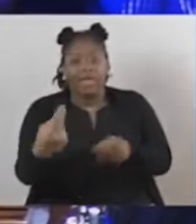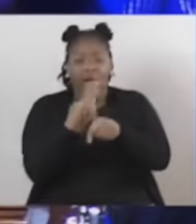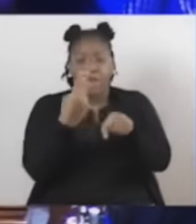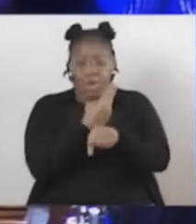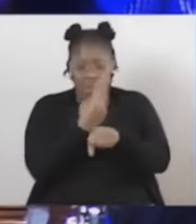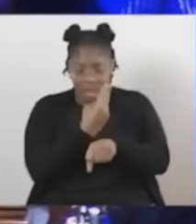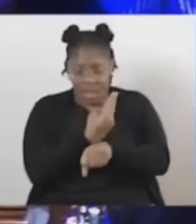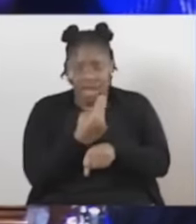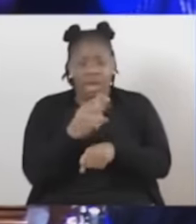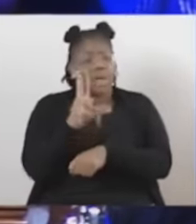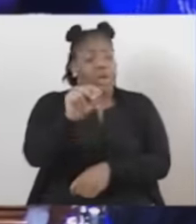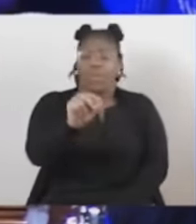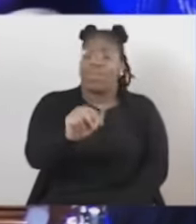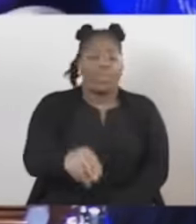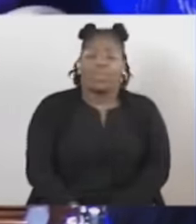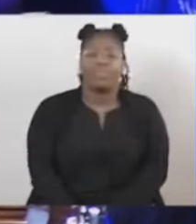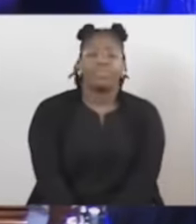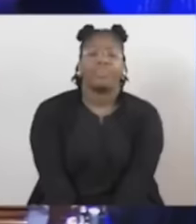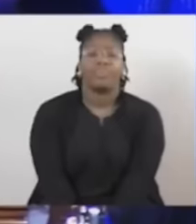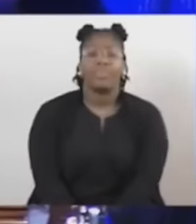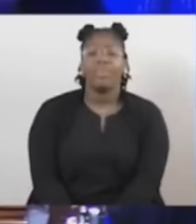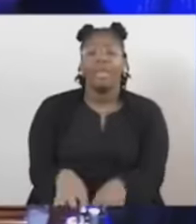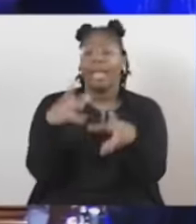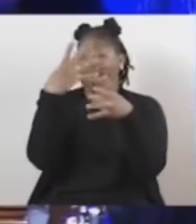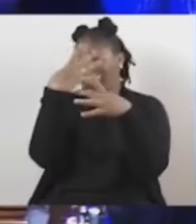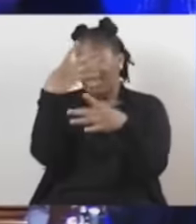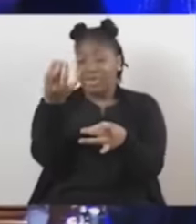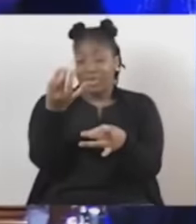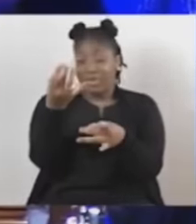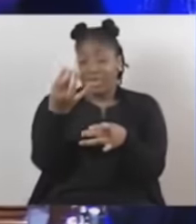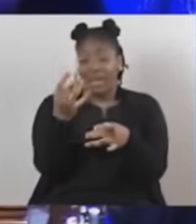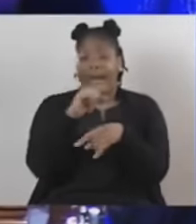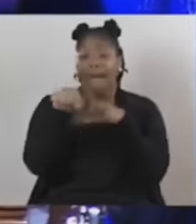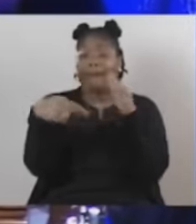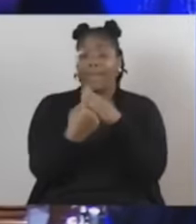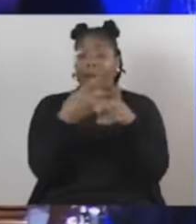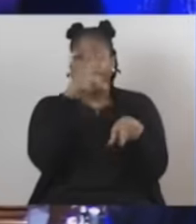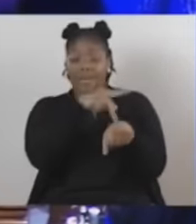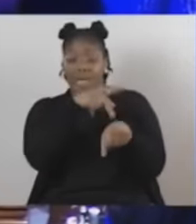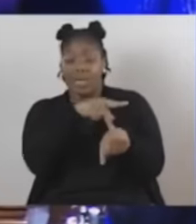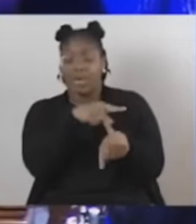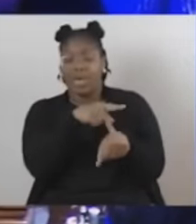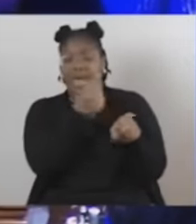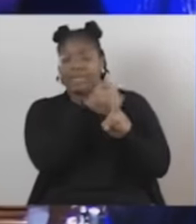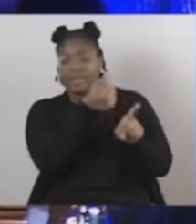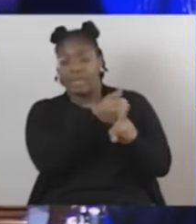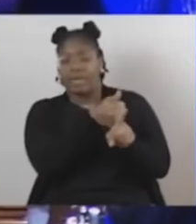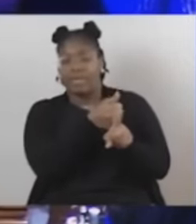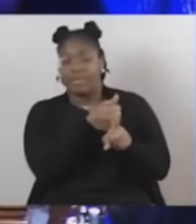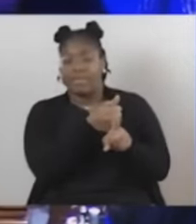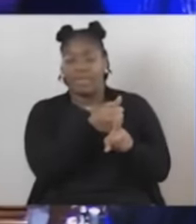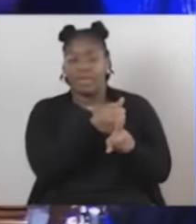Did you catch it? Okay. What's interesting, Pastor Cosby, about Peter's courtyard scene is